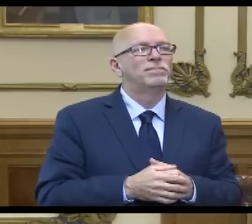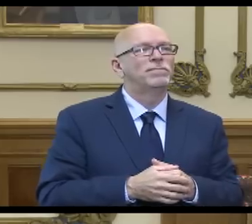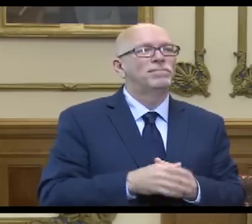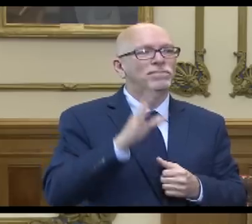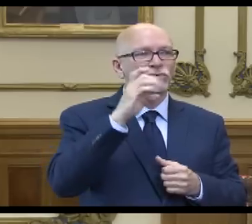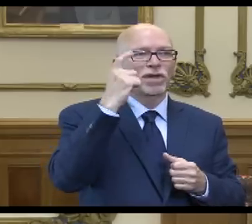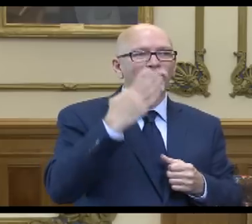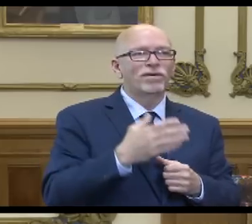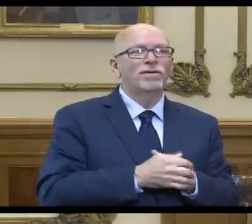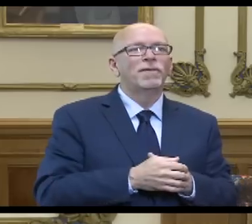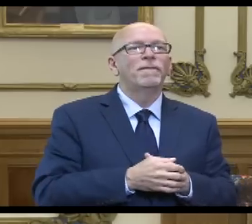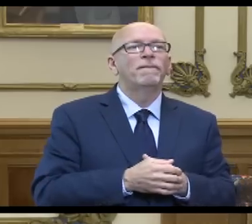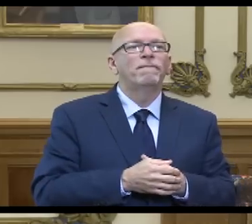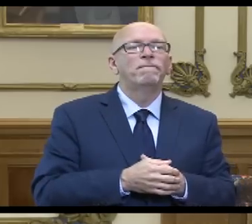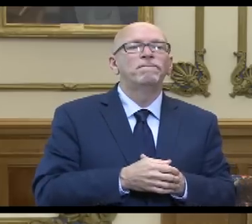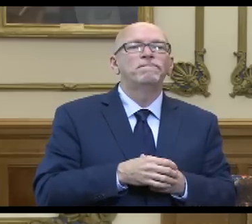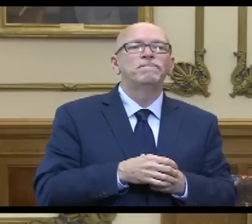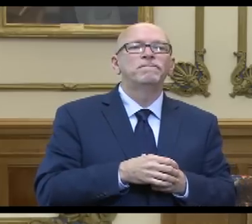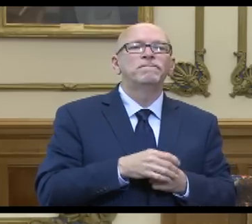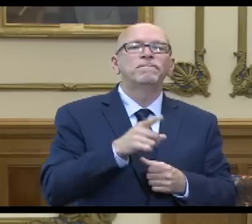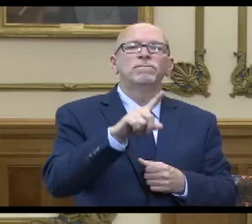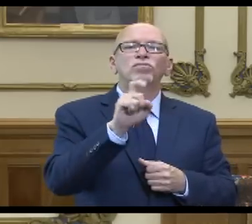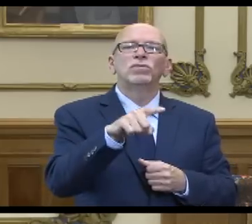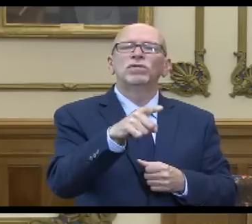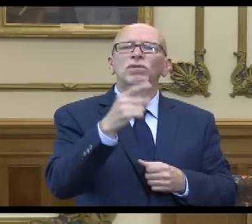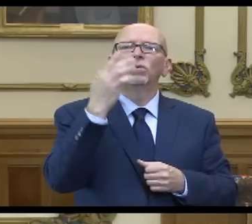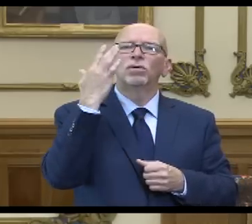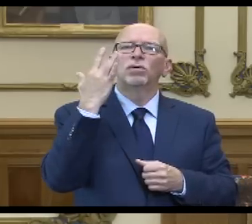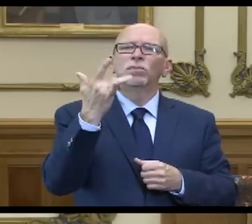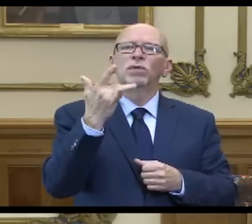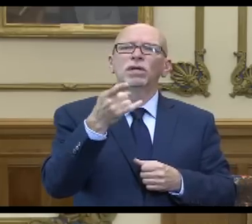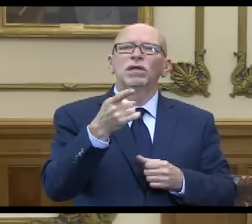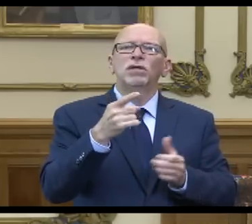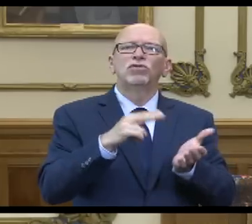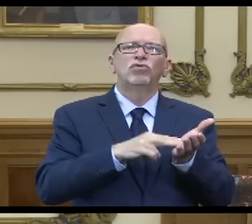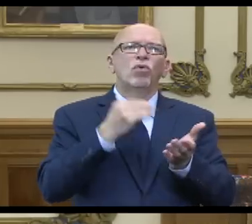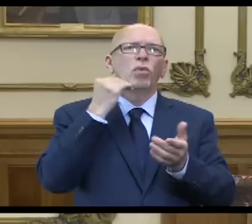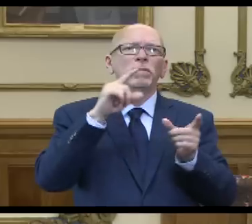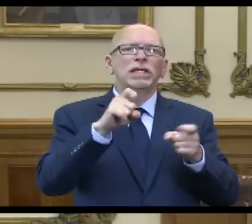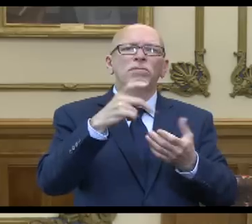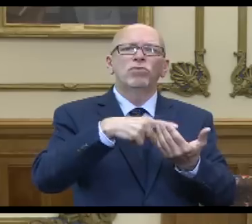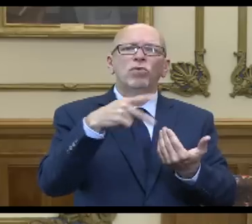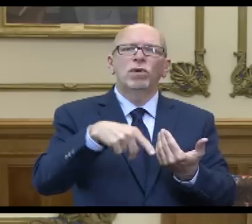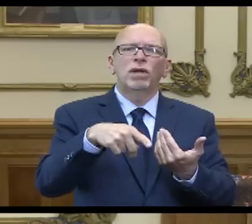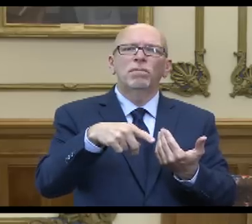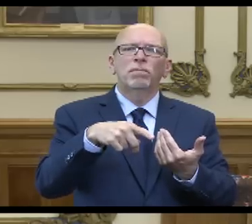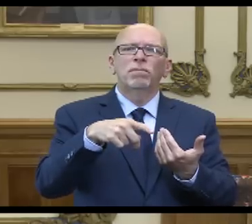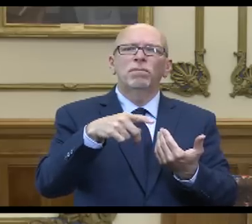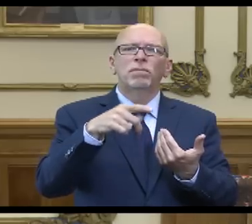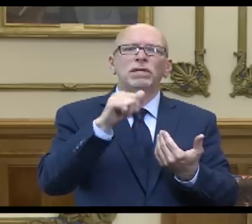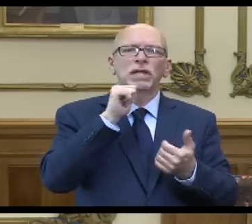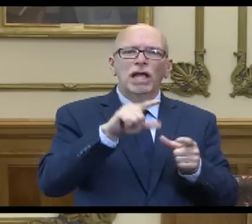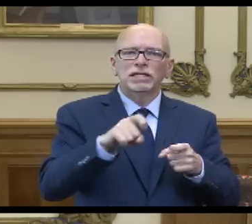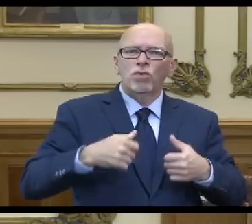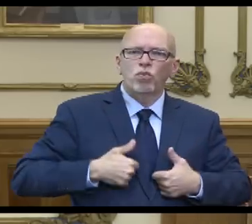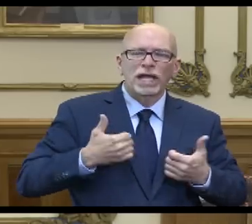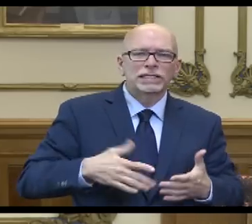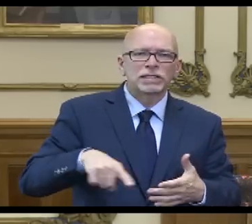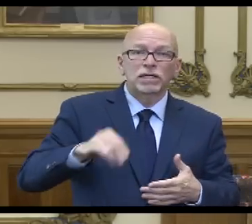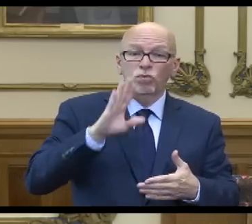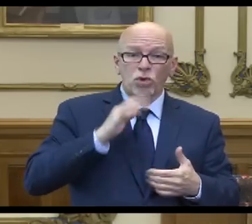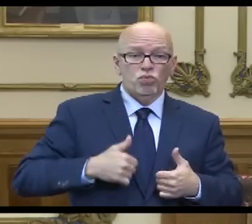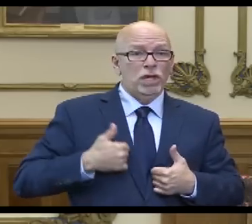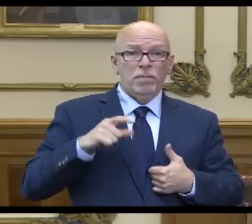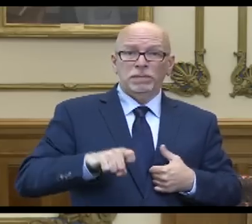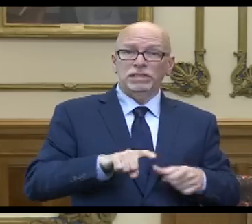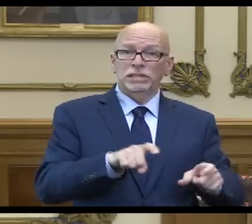Hello, Governor. Question is, why will the new nursing home testing program not include all residents? And will those residents need to